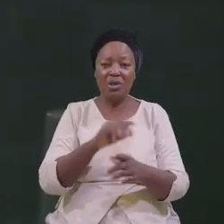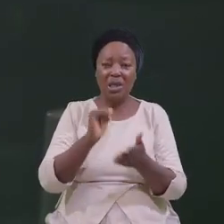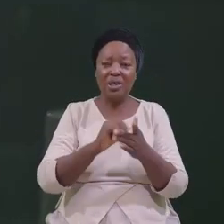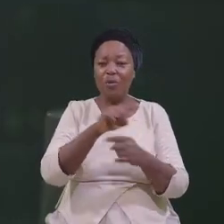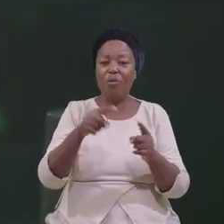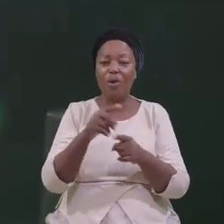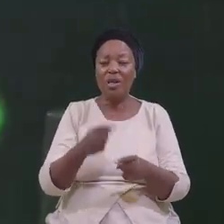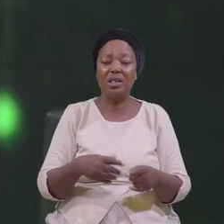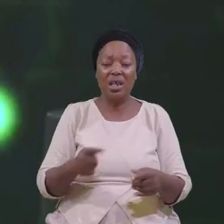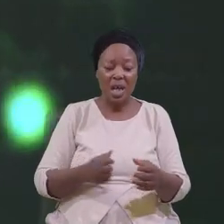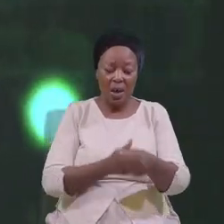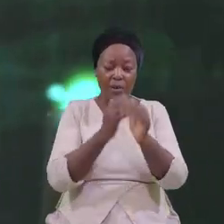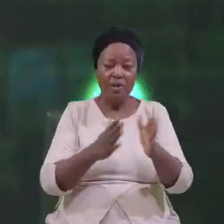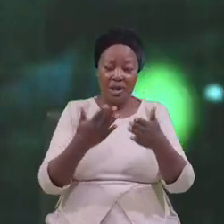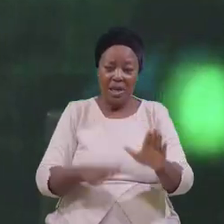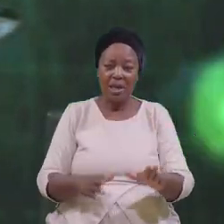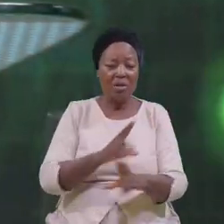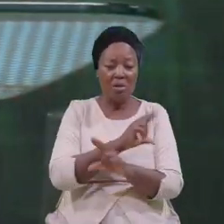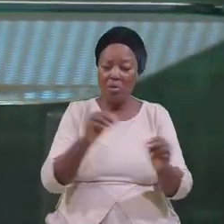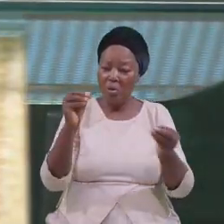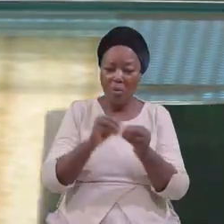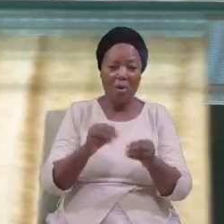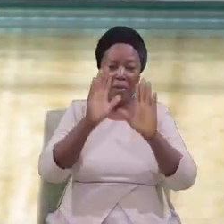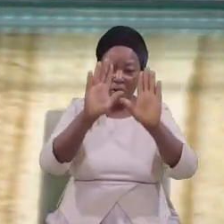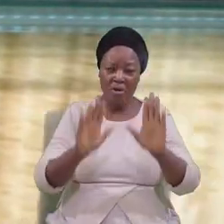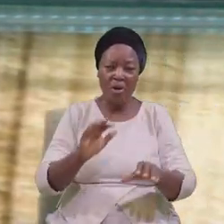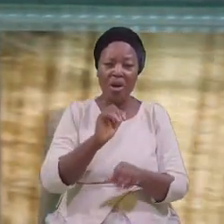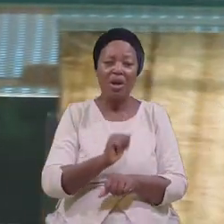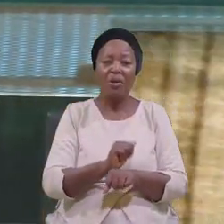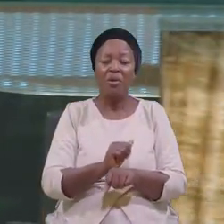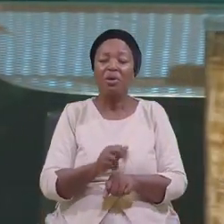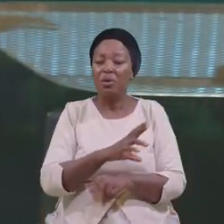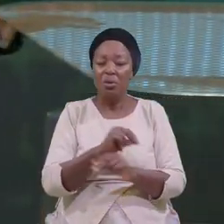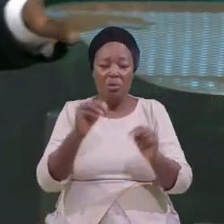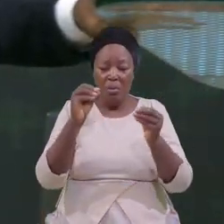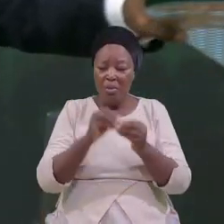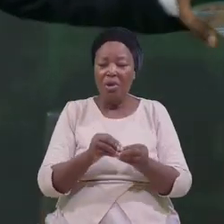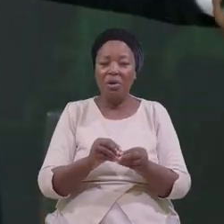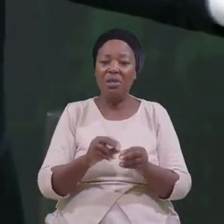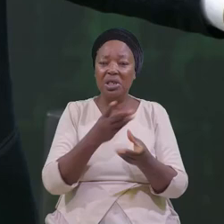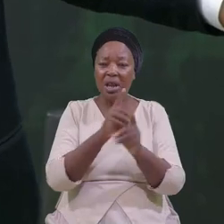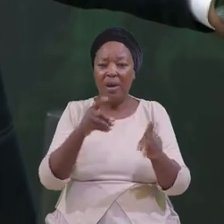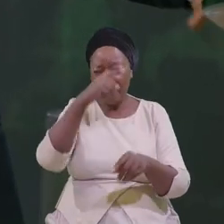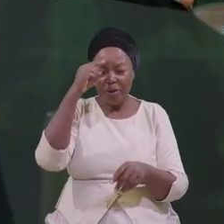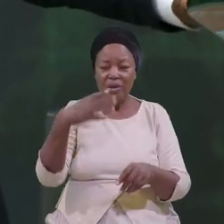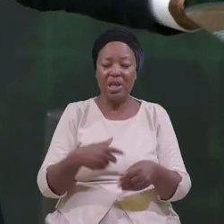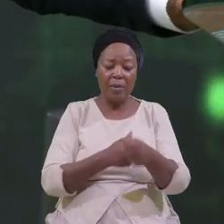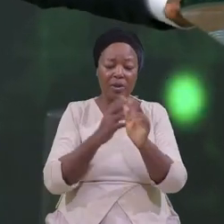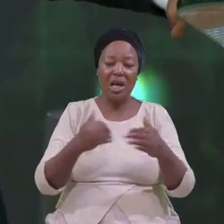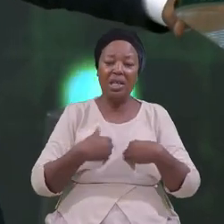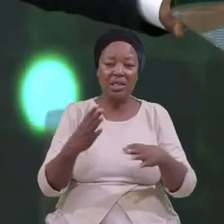miracles, no more healing, and no more deliverance, because the apostles have taken the power away with